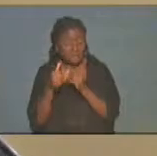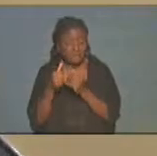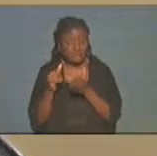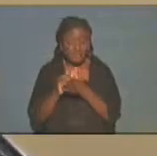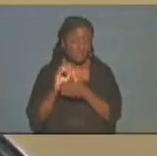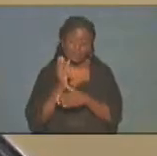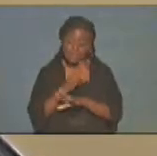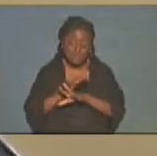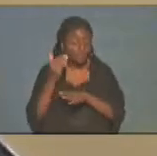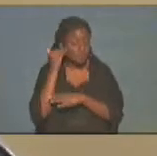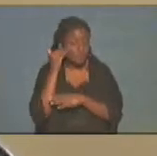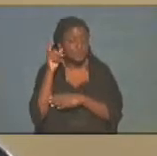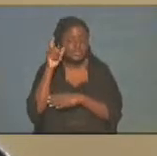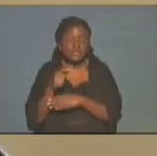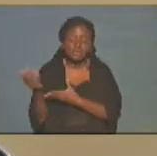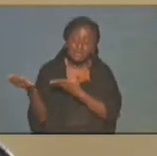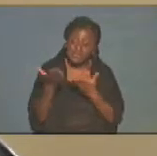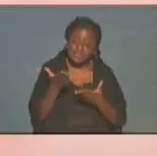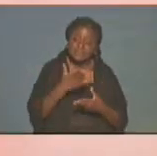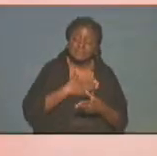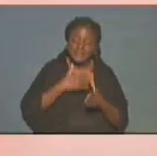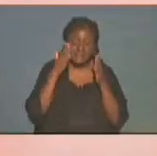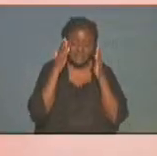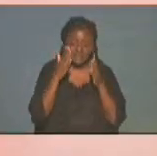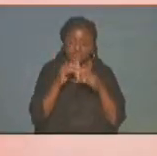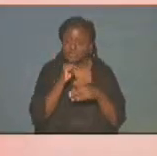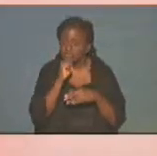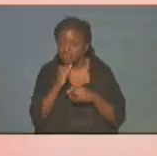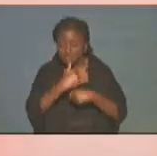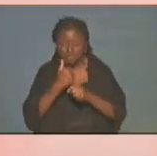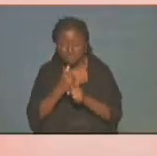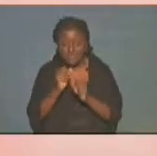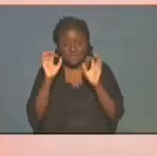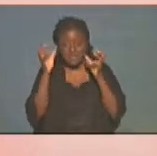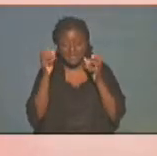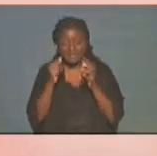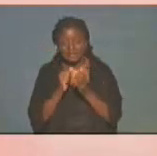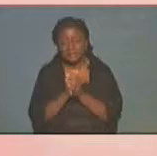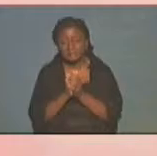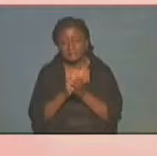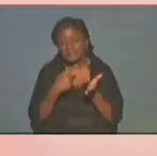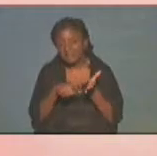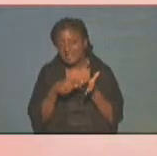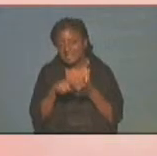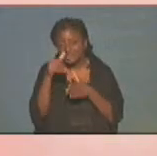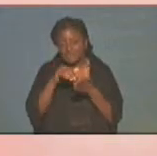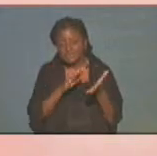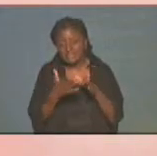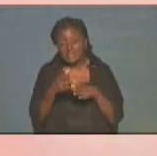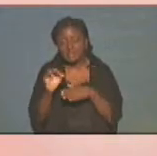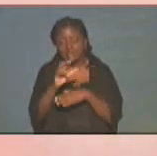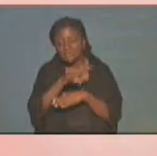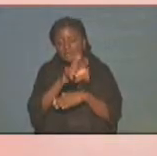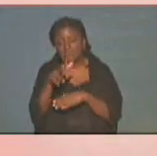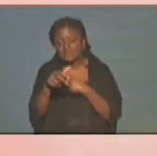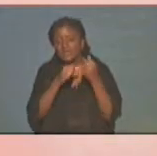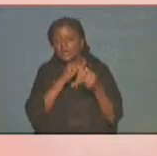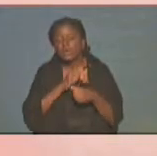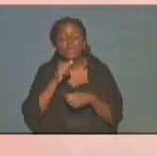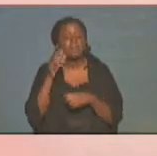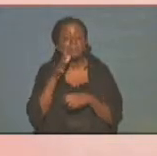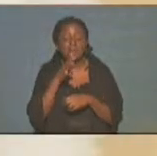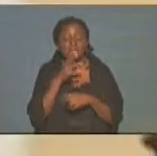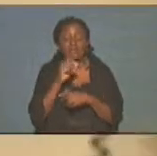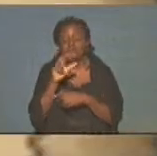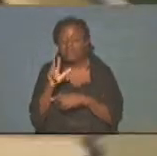attention rather than create panic in the community. Well, that investigation into the death of 33-year-old mother of 3, Kenise Darville,